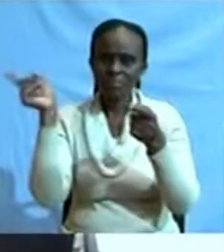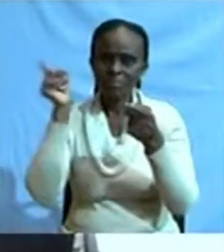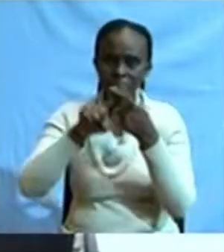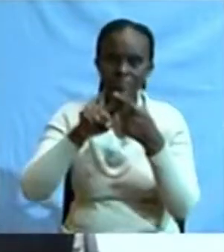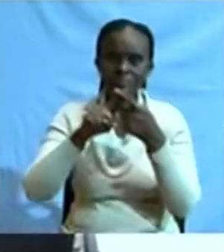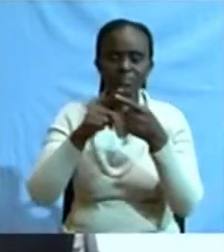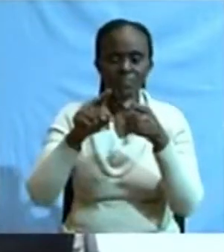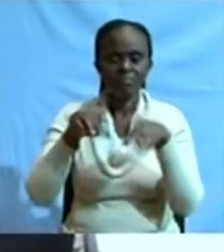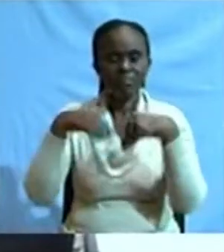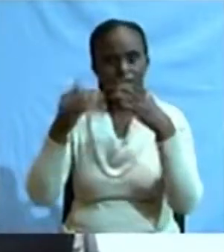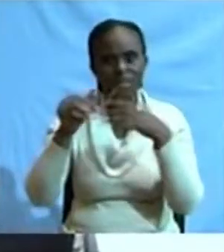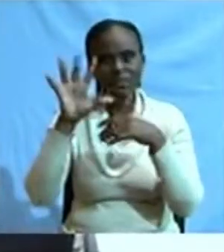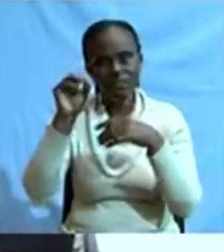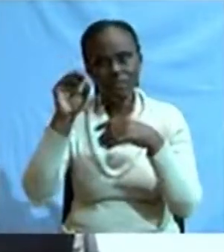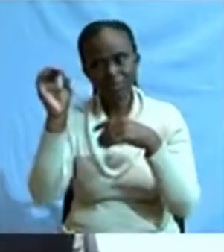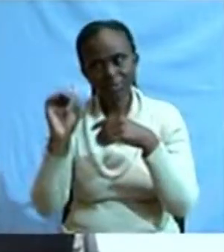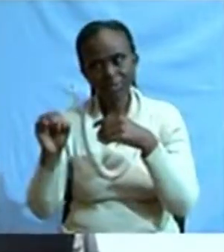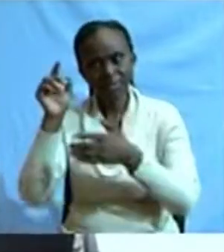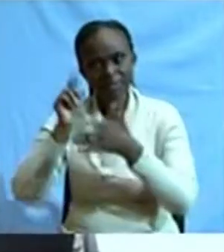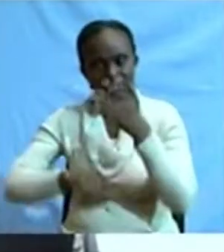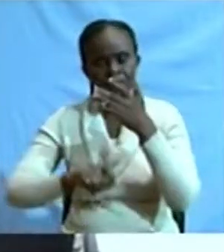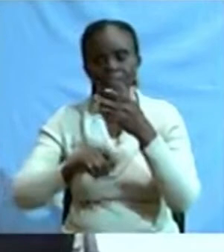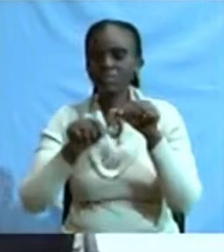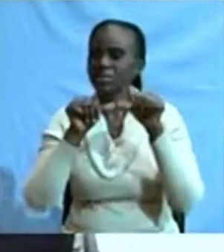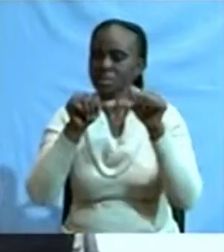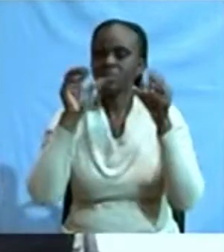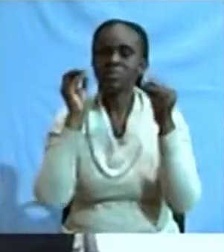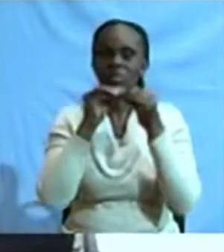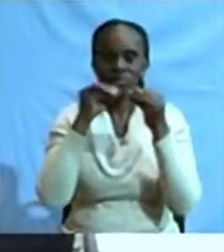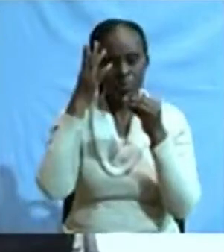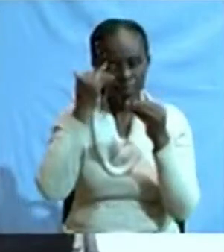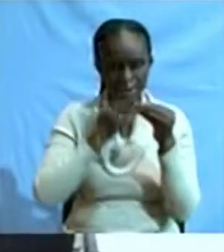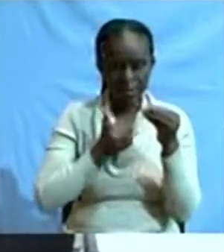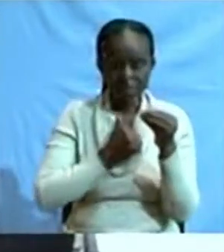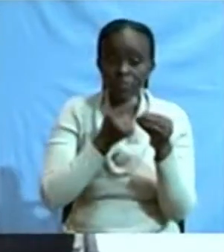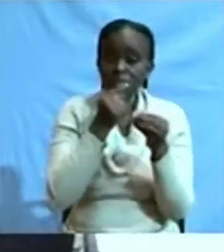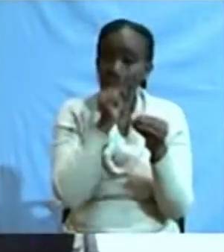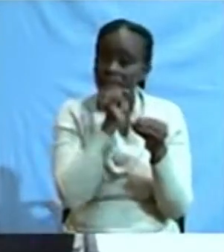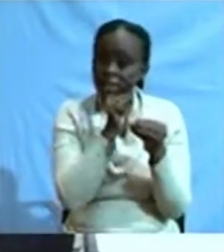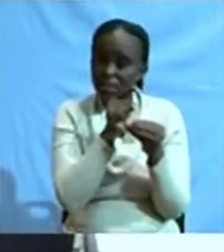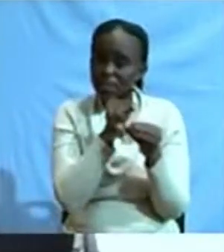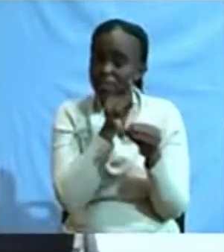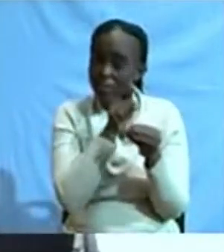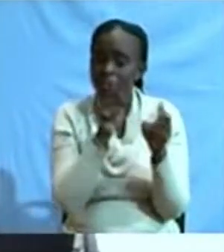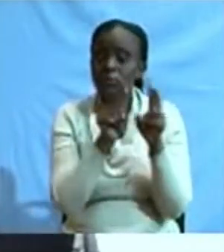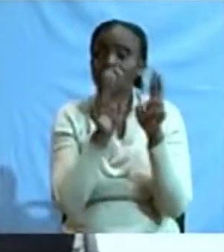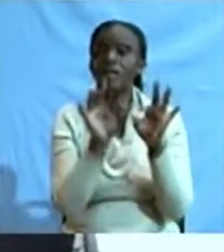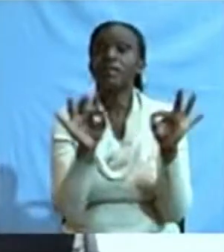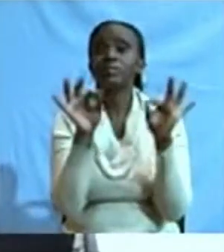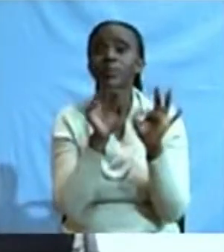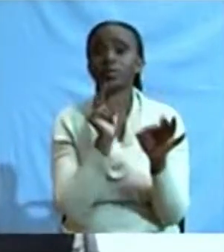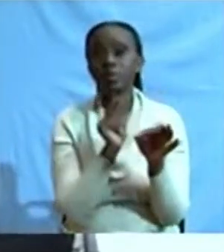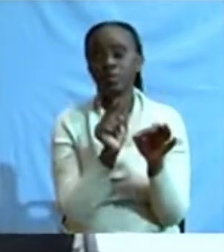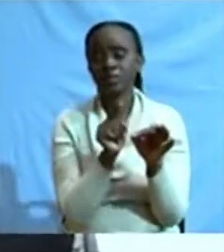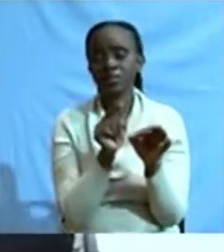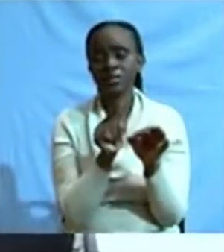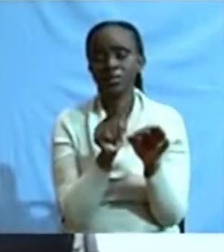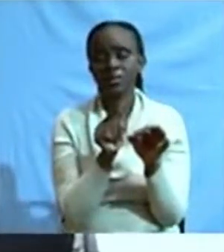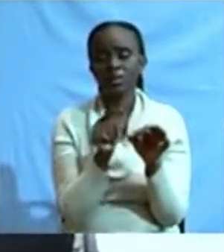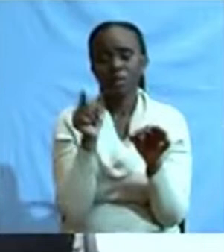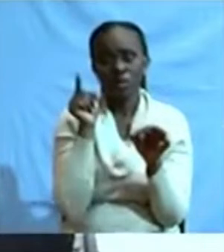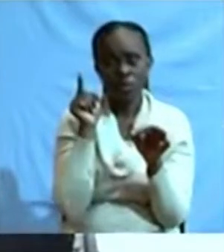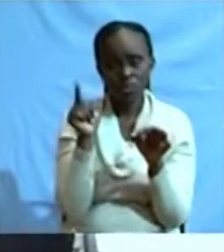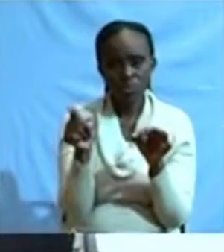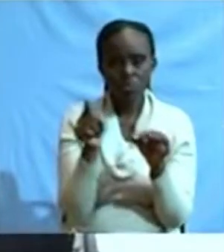giving 50% discount, still more. So that's why I asked you to say it is always very important that